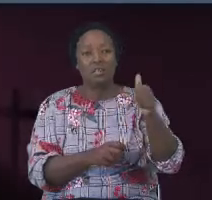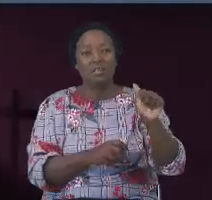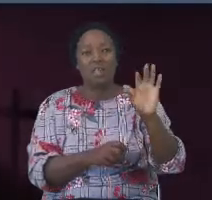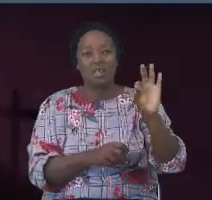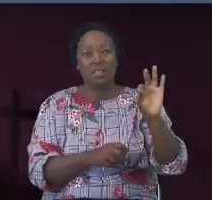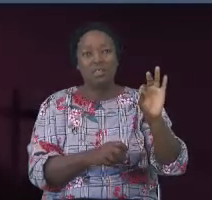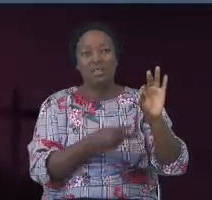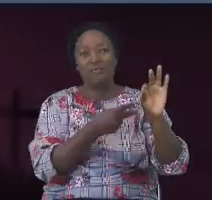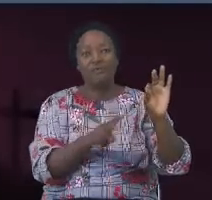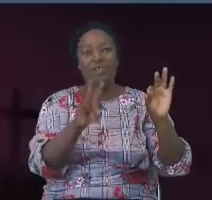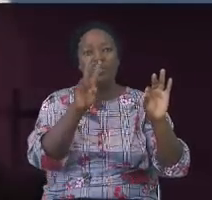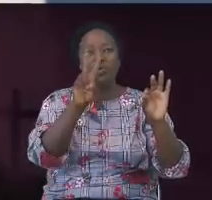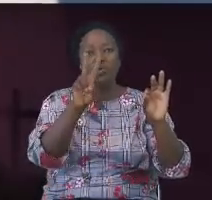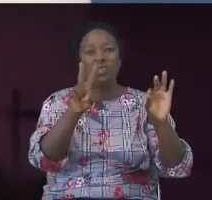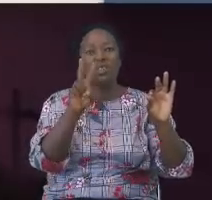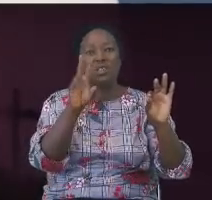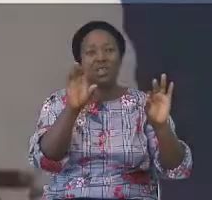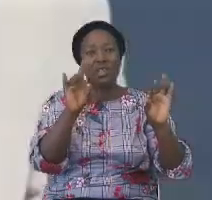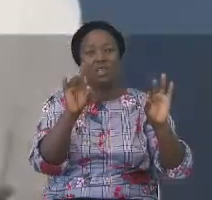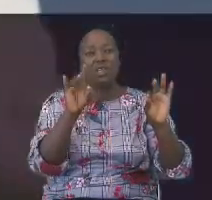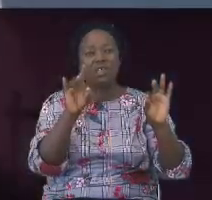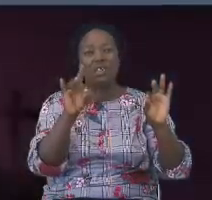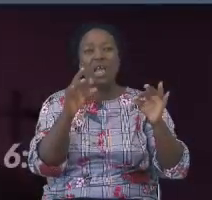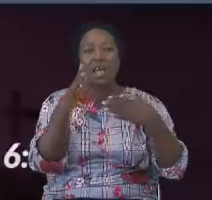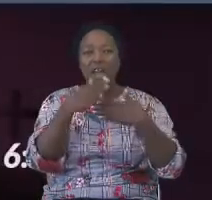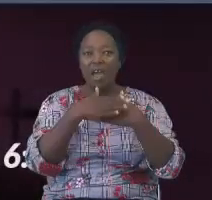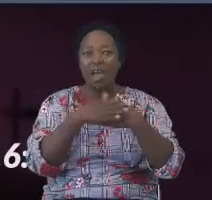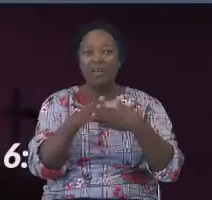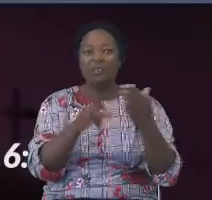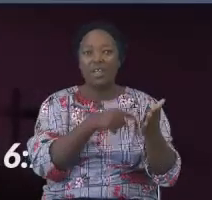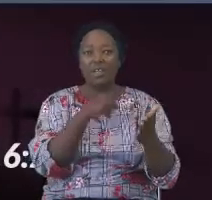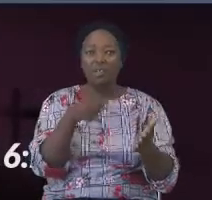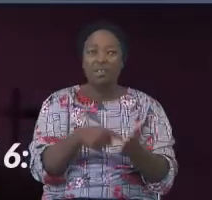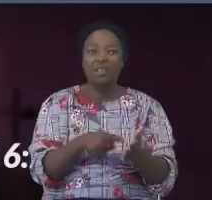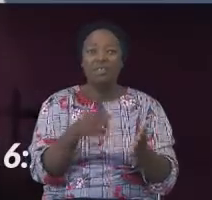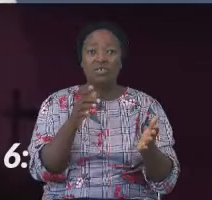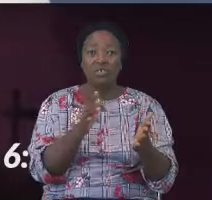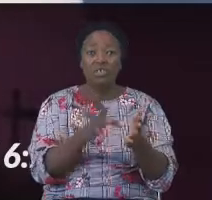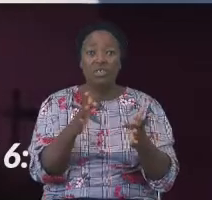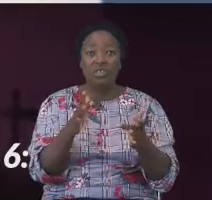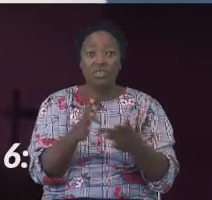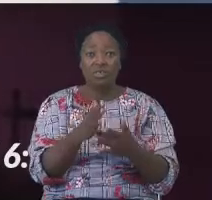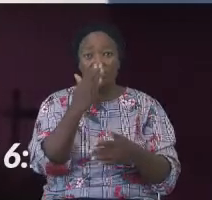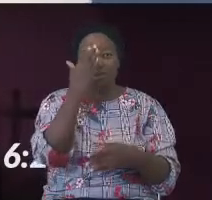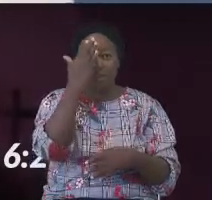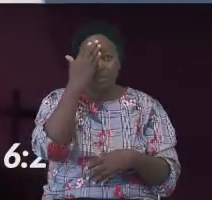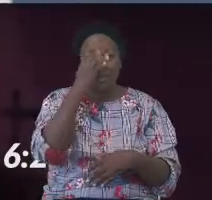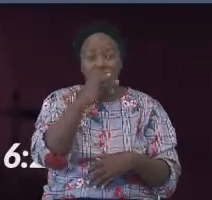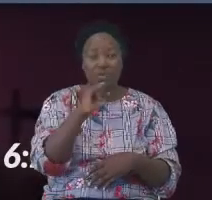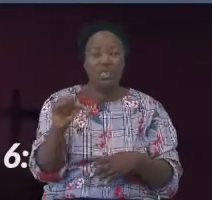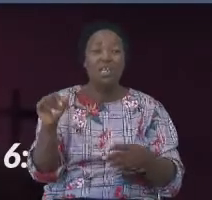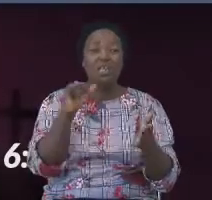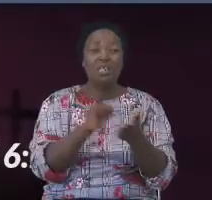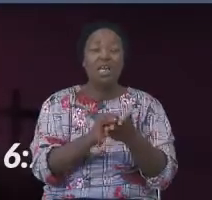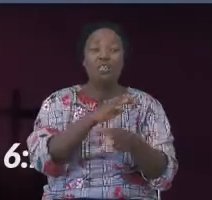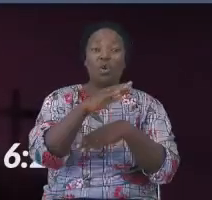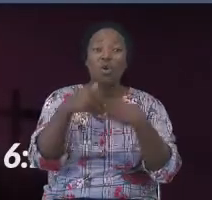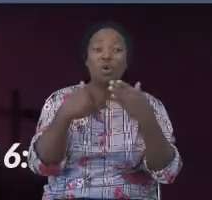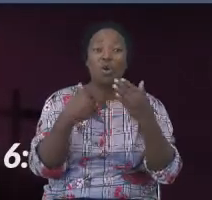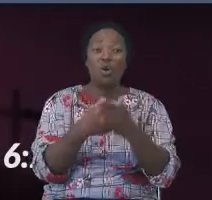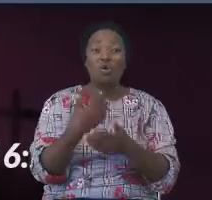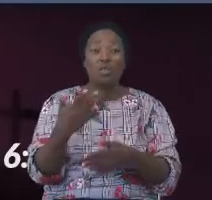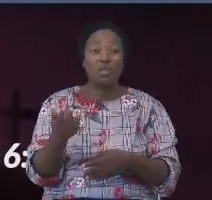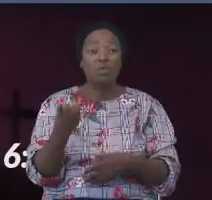john chapter 19 and i'm coming to verse 28 after this